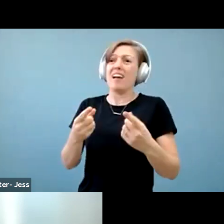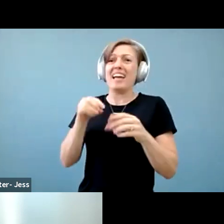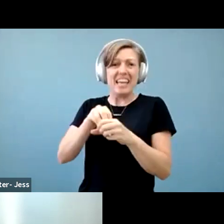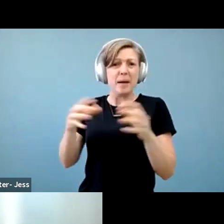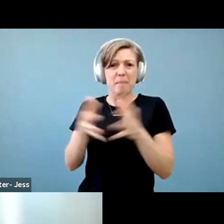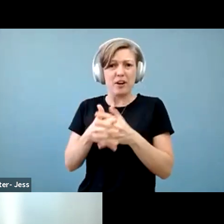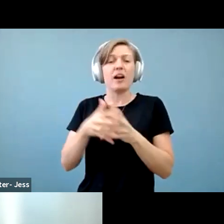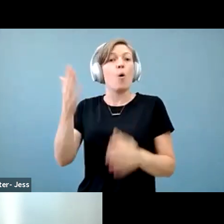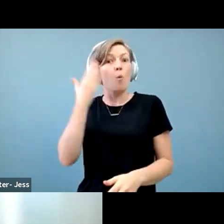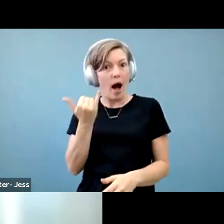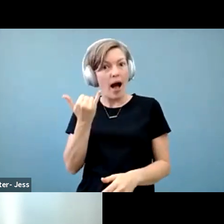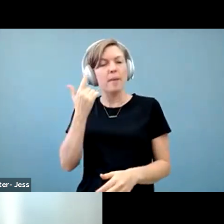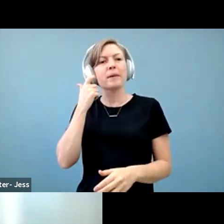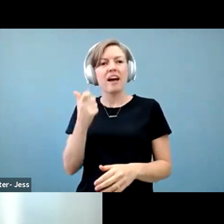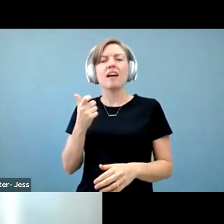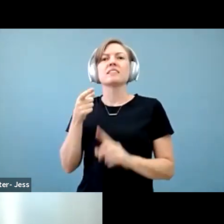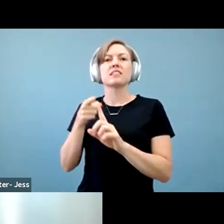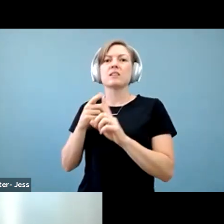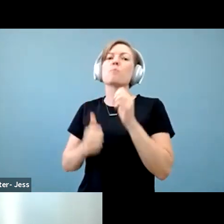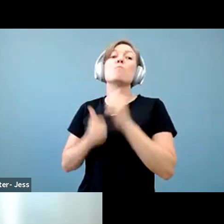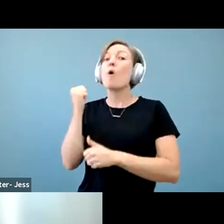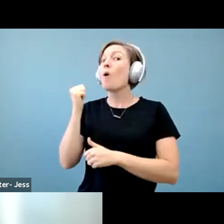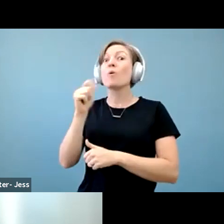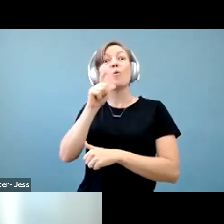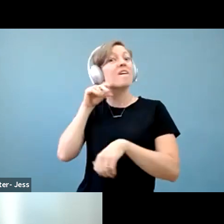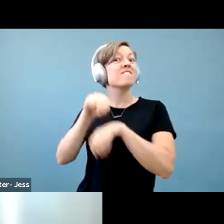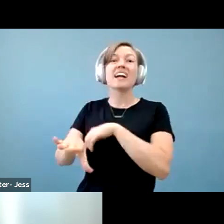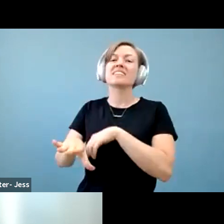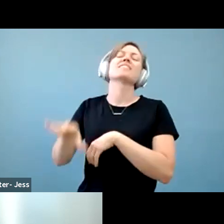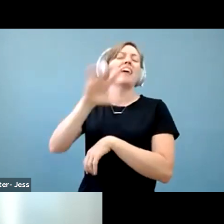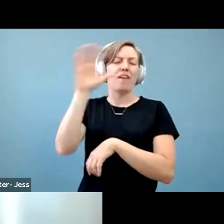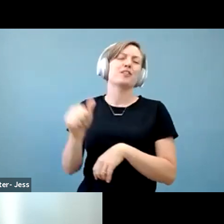is that? Because it primarily affects people with African ancestry.